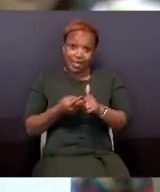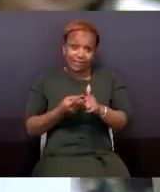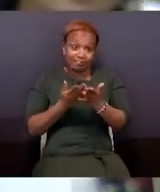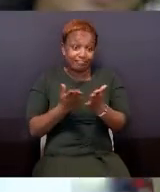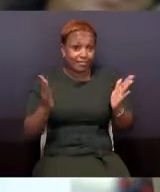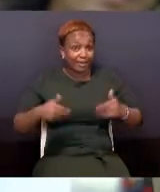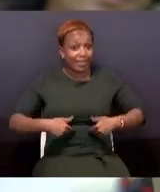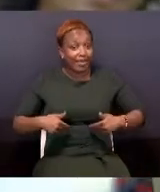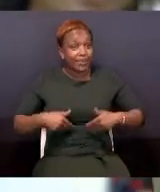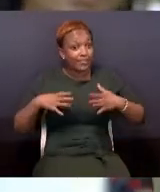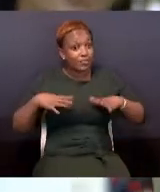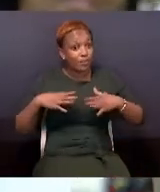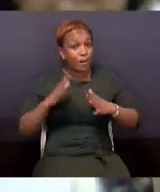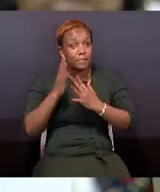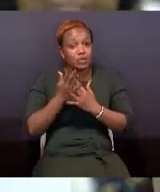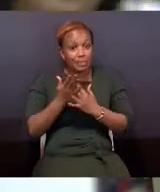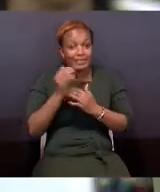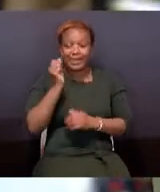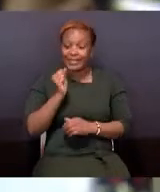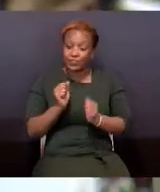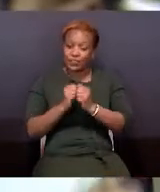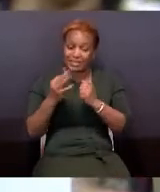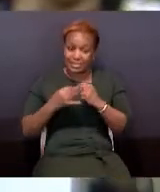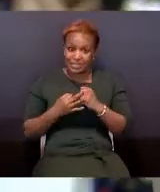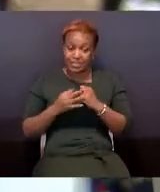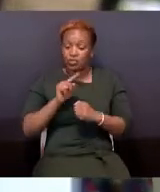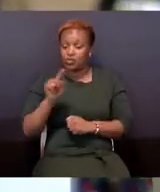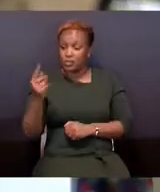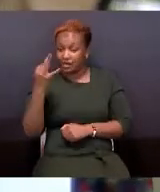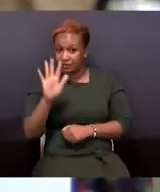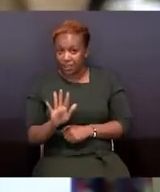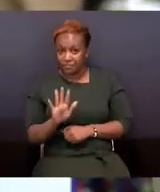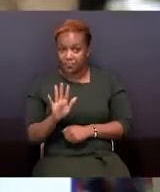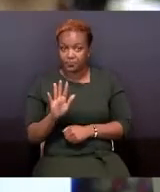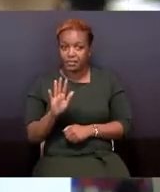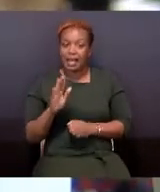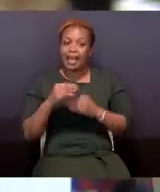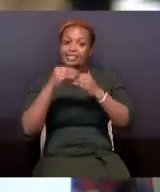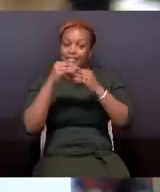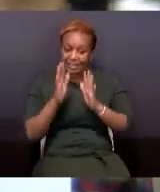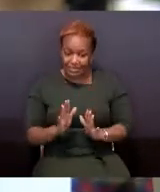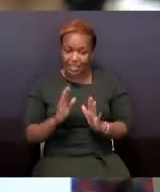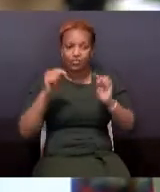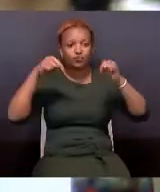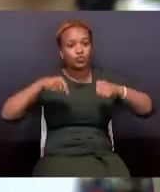people between the age of 18 and 35 are the leaders of